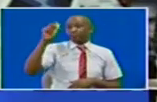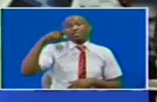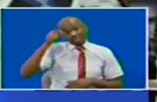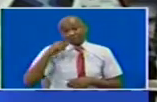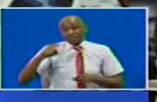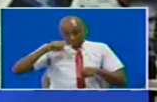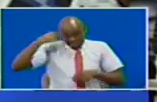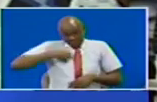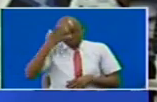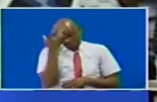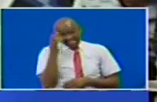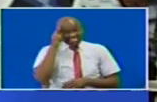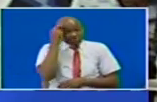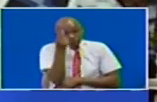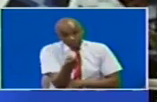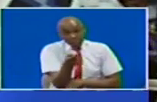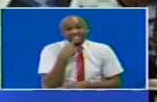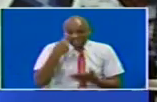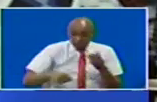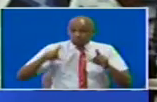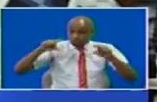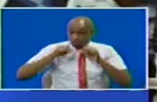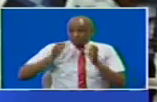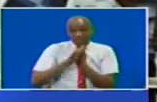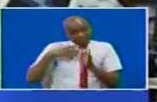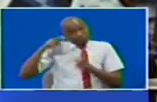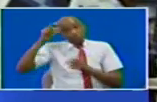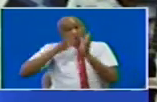picked on me for the simple reason that she must have been told by the puppeteer to pick